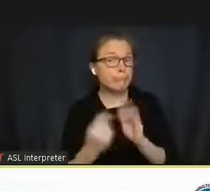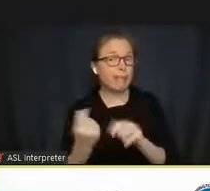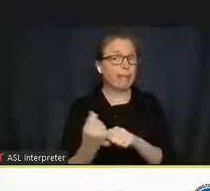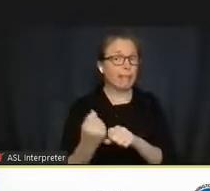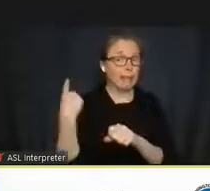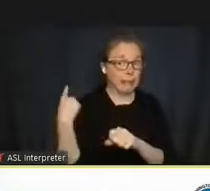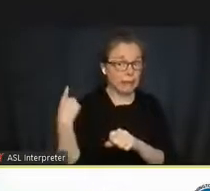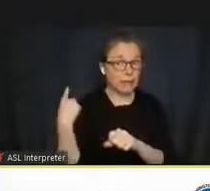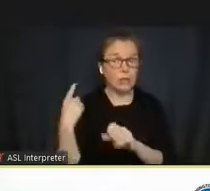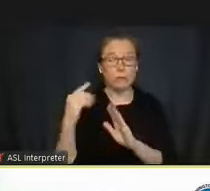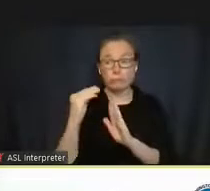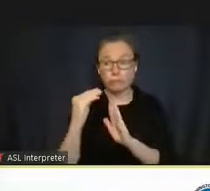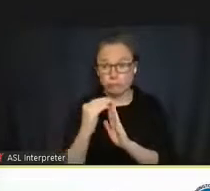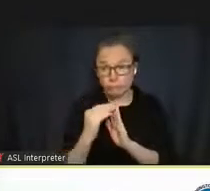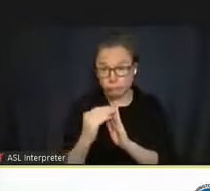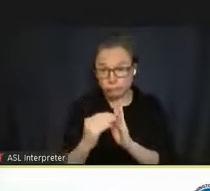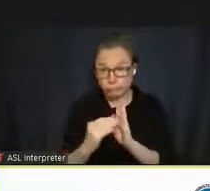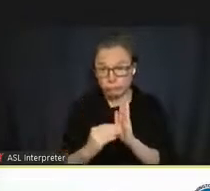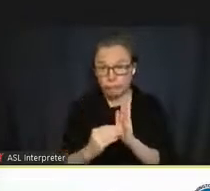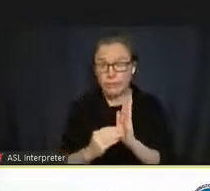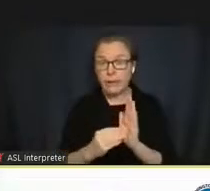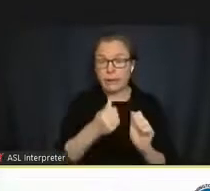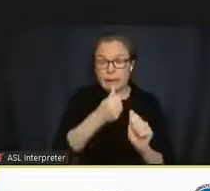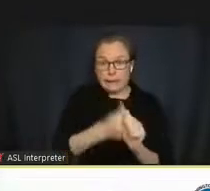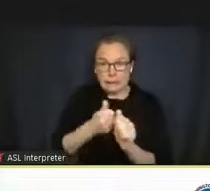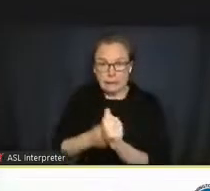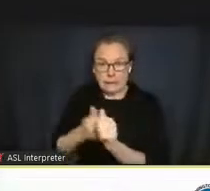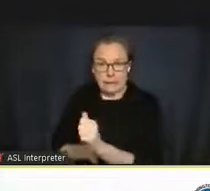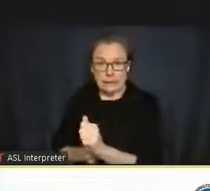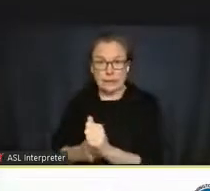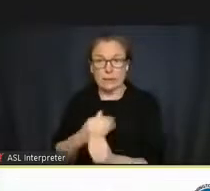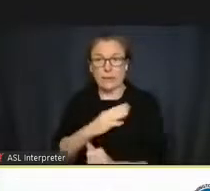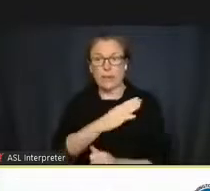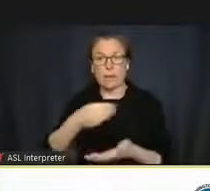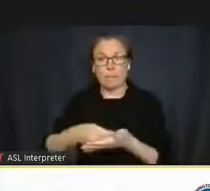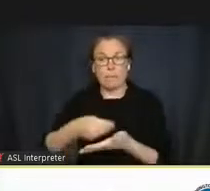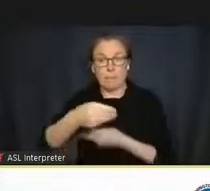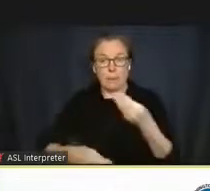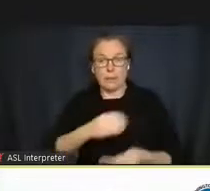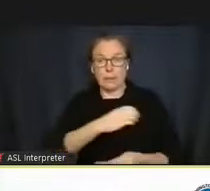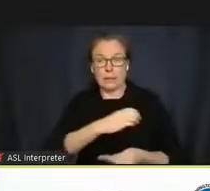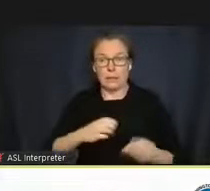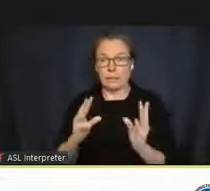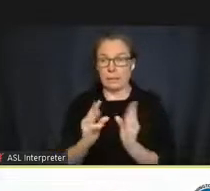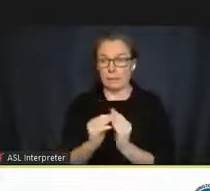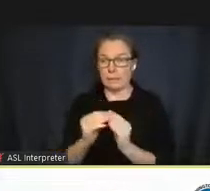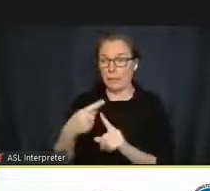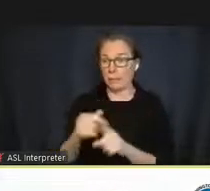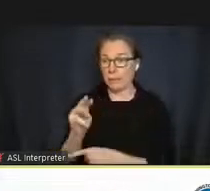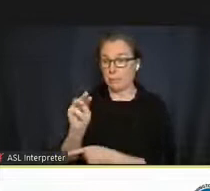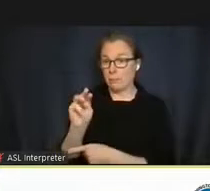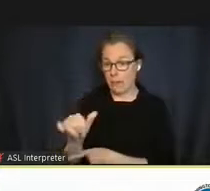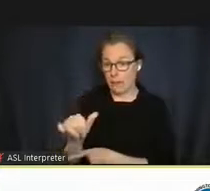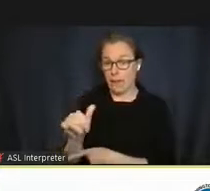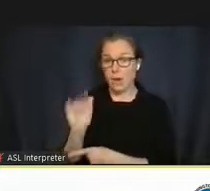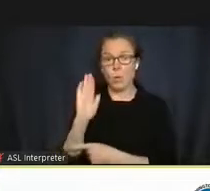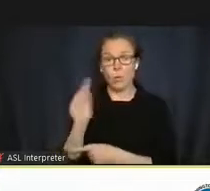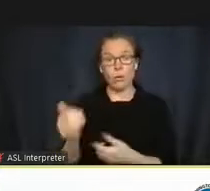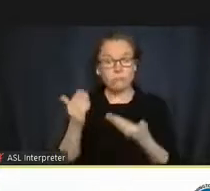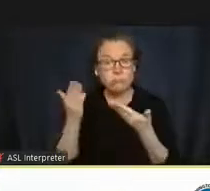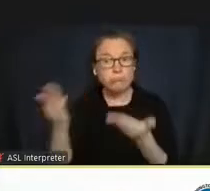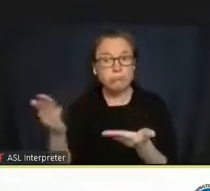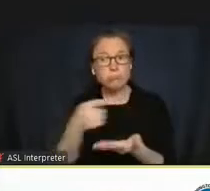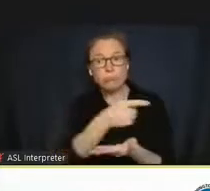meetings, each of the budget committee meetings in May will include opportunities for public